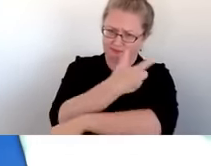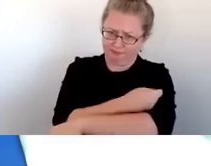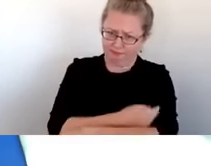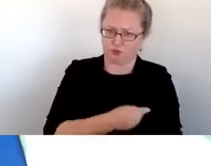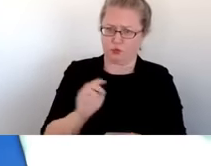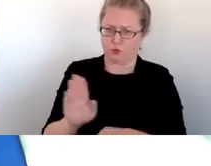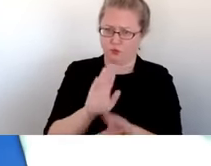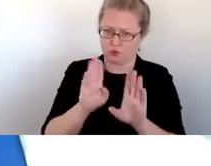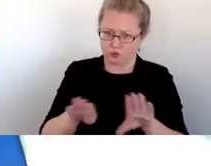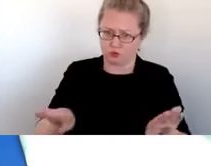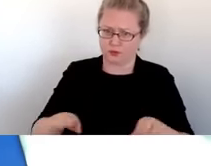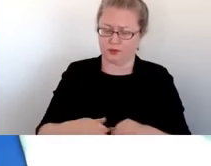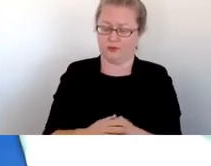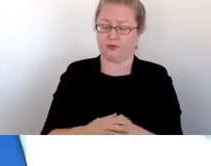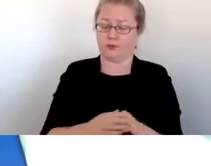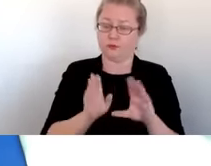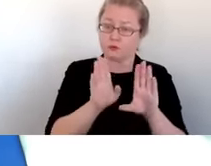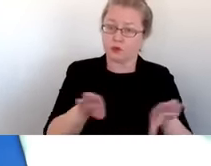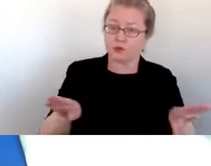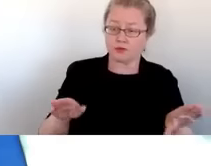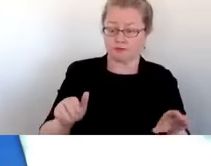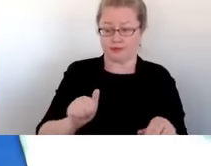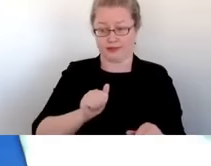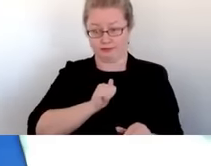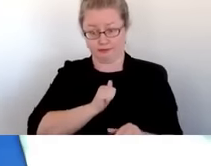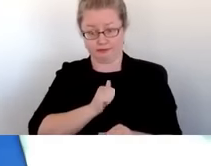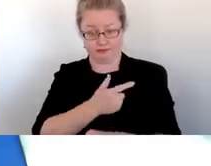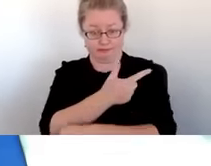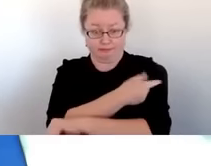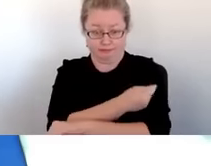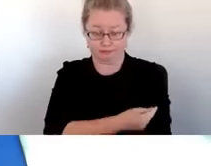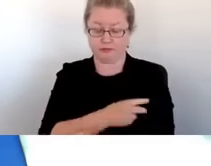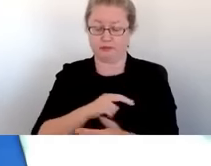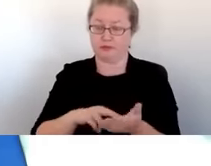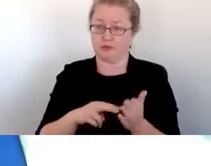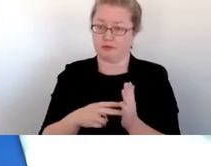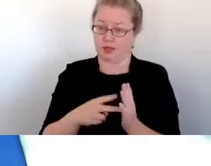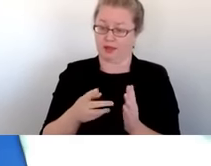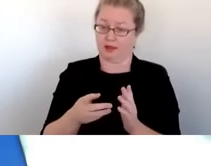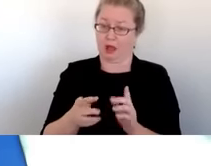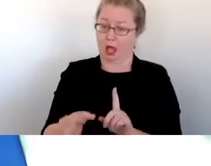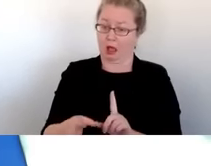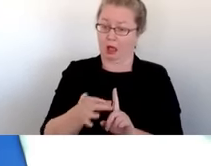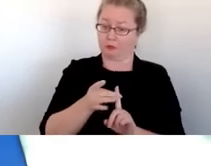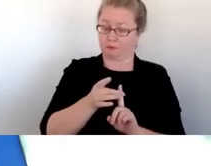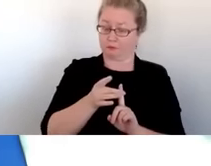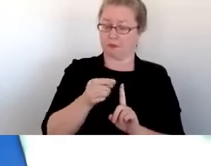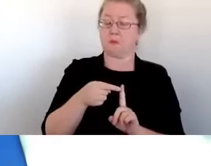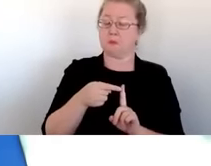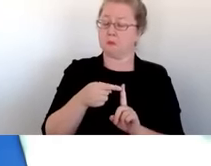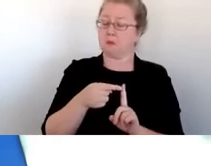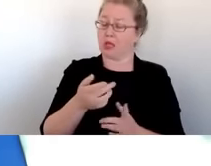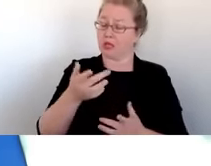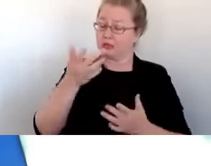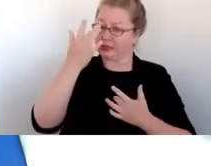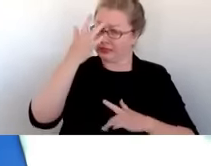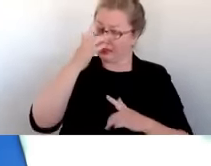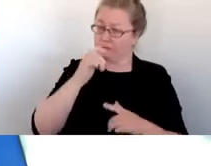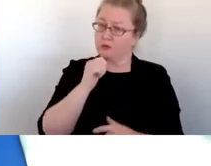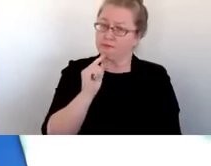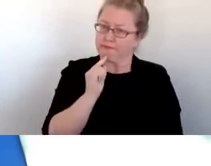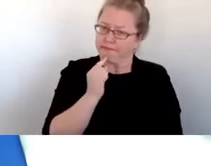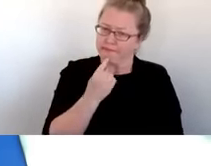for ourselves and our children have protected us against severe COVID outcomes requiring hospitalization, which has eased